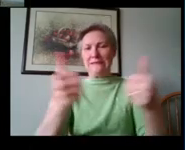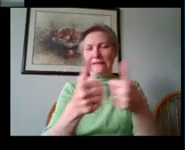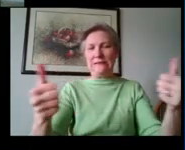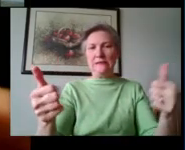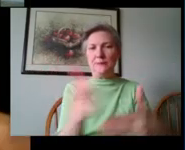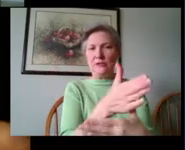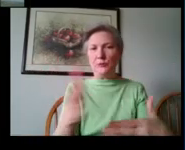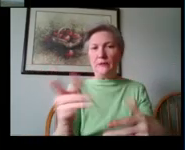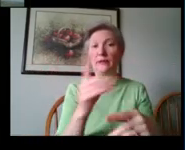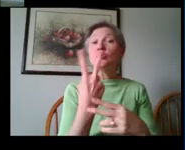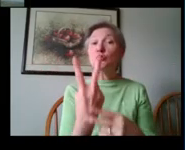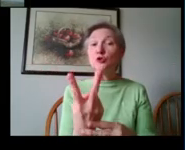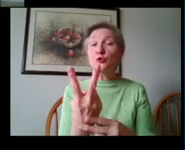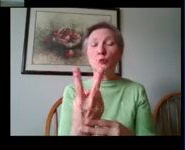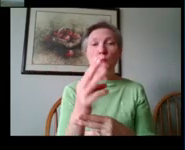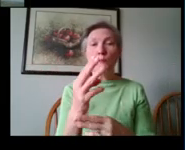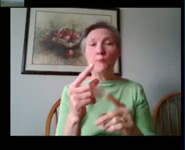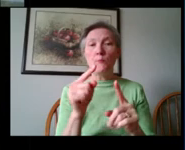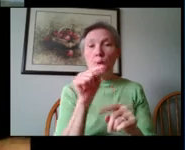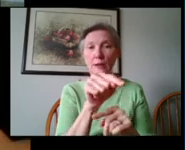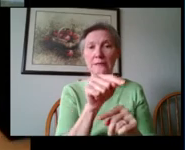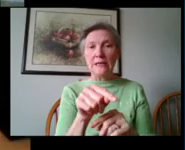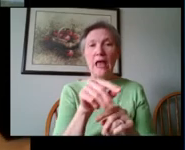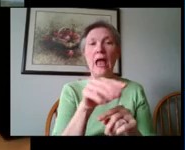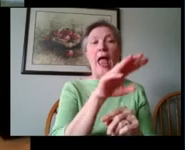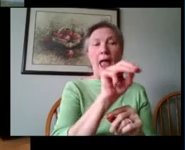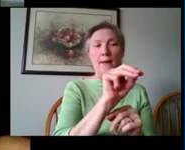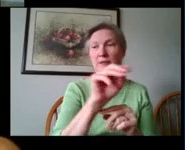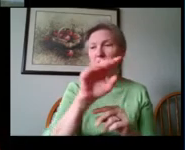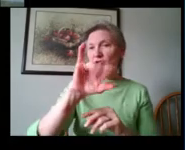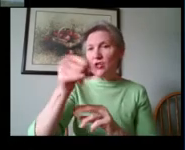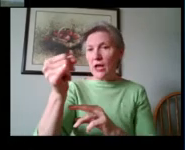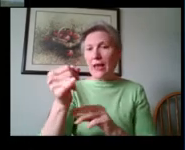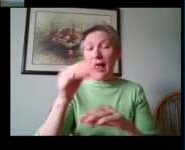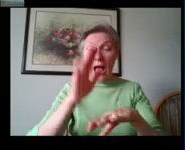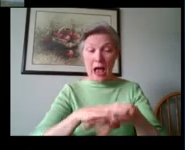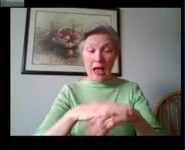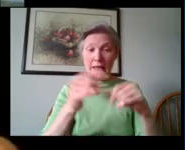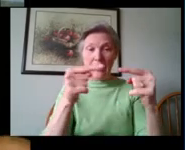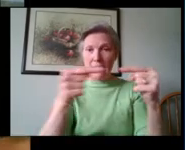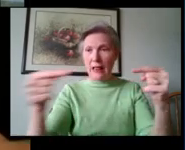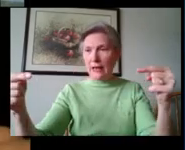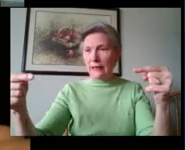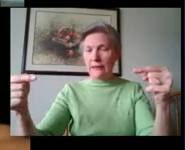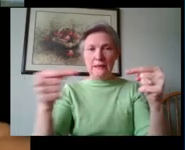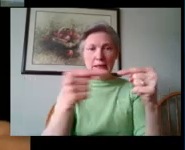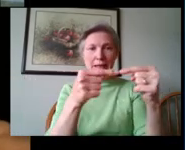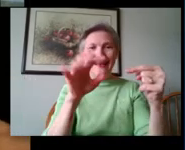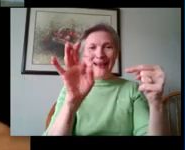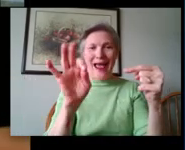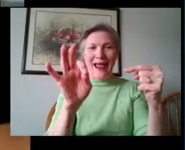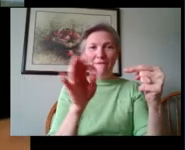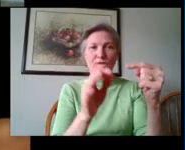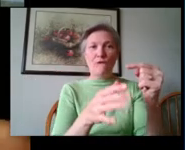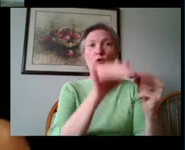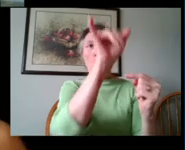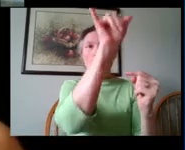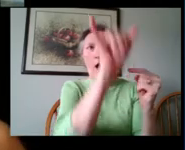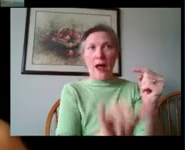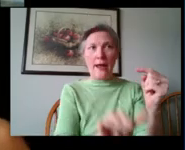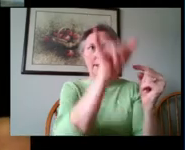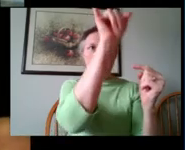2 points. We noticed already that M and J both fall on the y-axis at 9, right? So we're